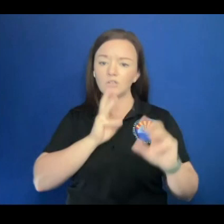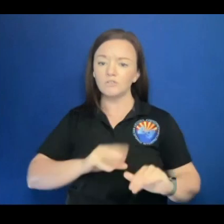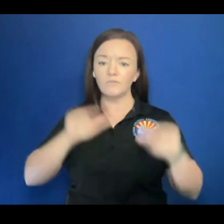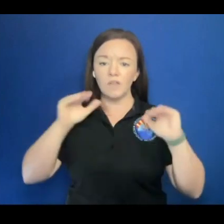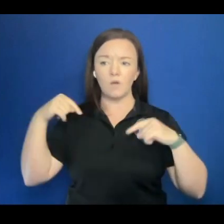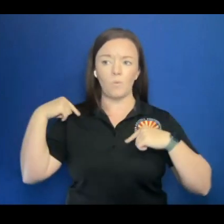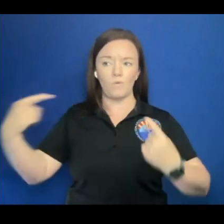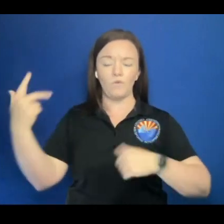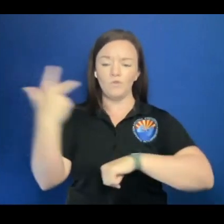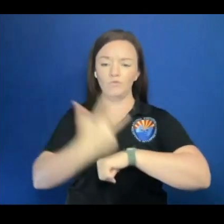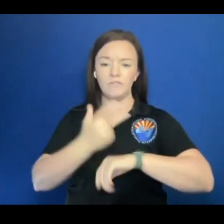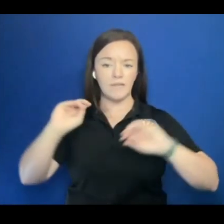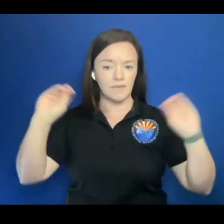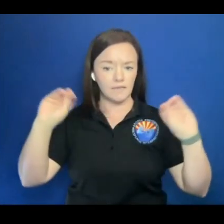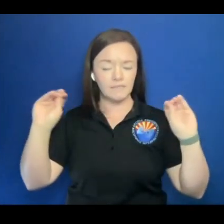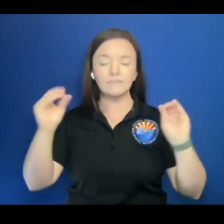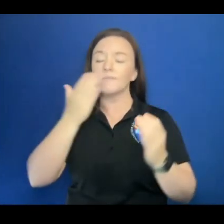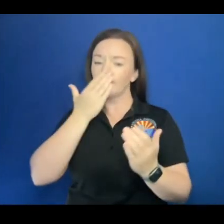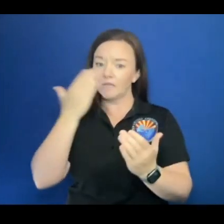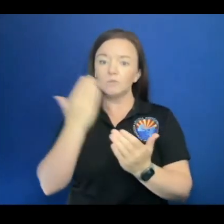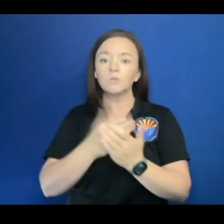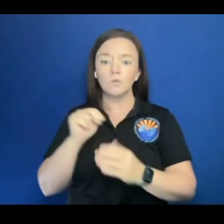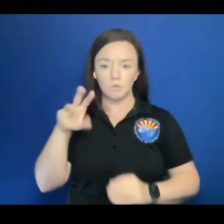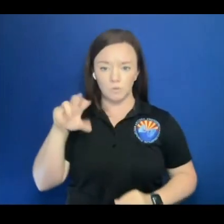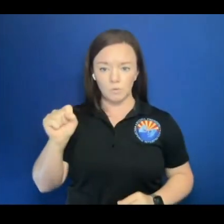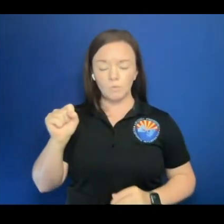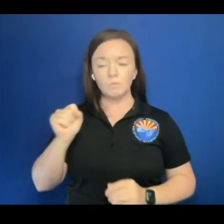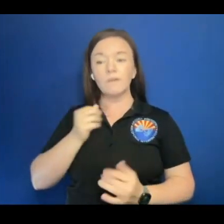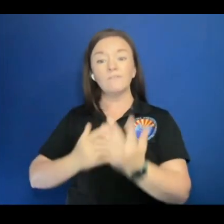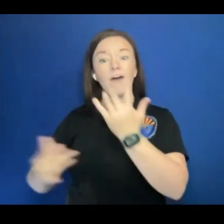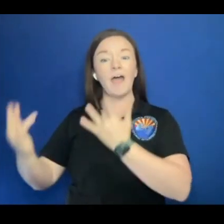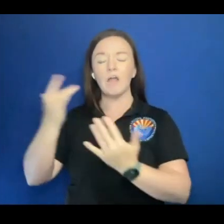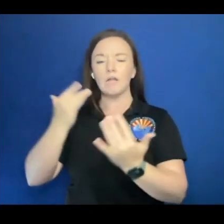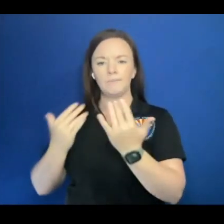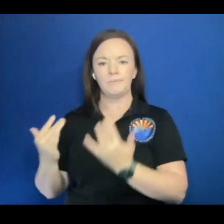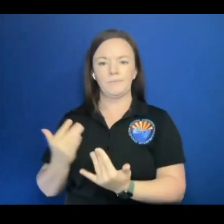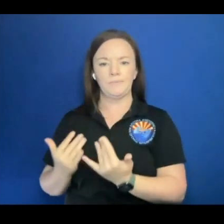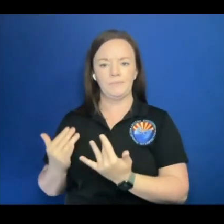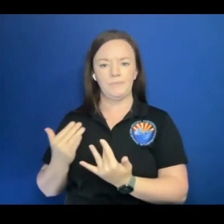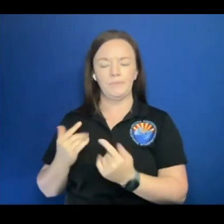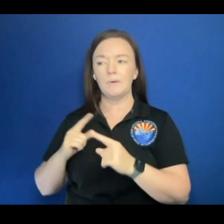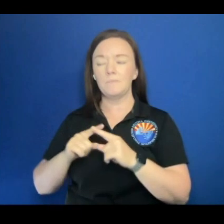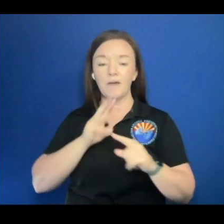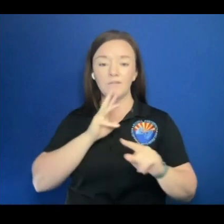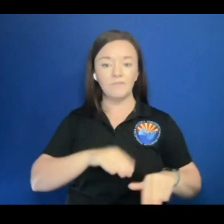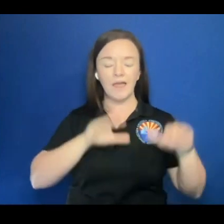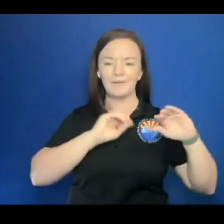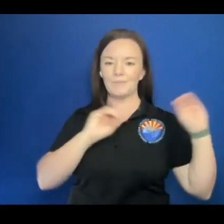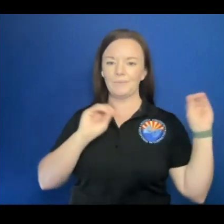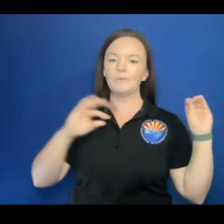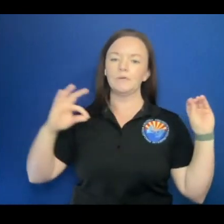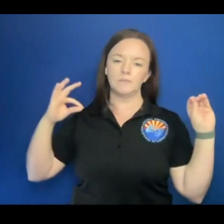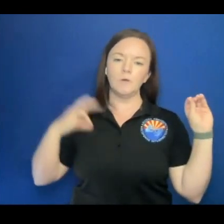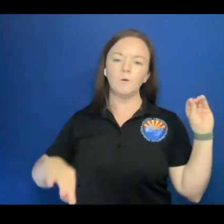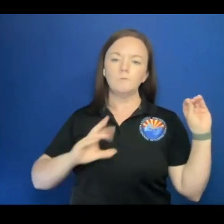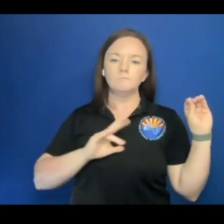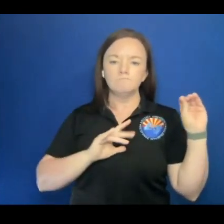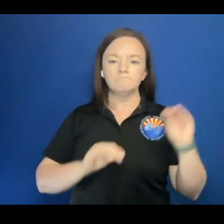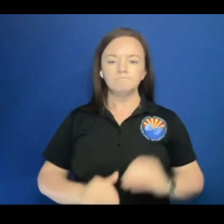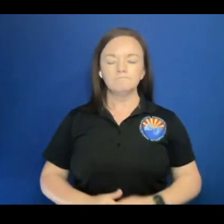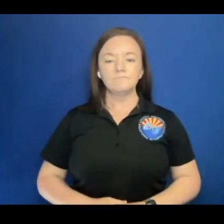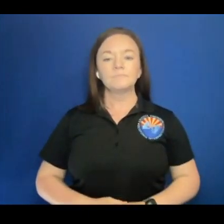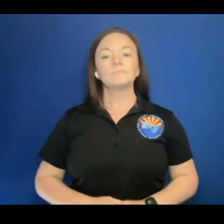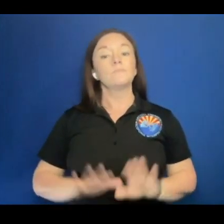certainly helped to squash the fire, but we have been limiting so far the flash flood potential. However, that